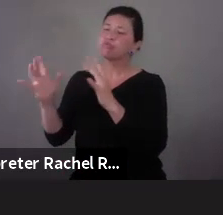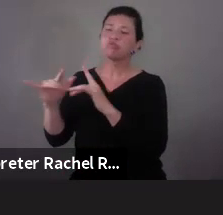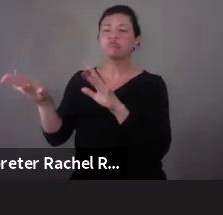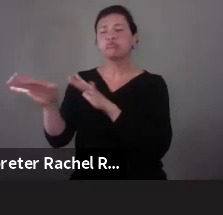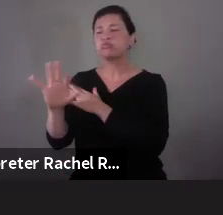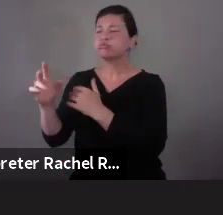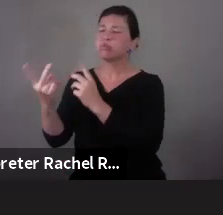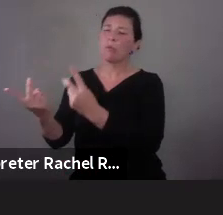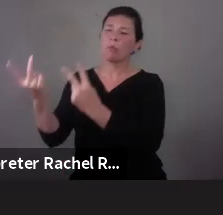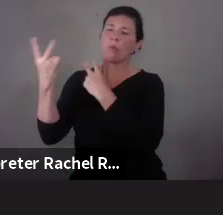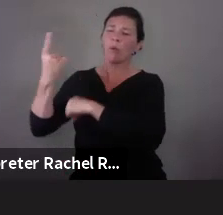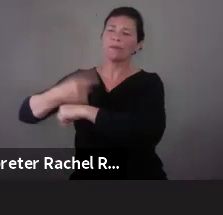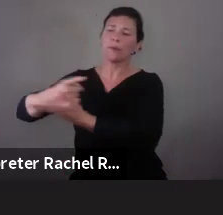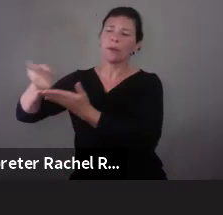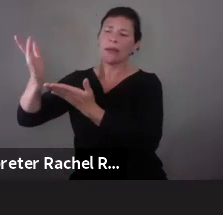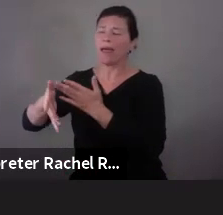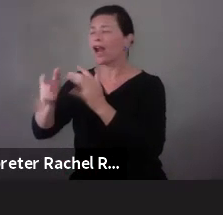holiday, drinking and had fun.